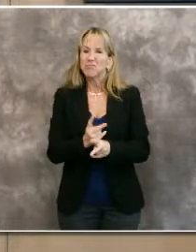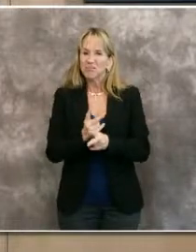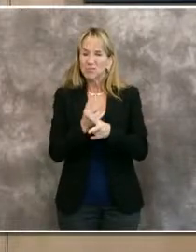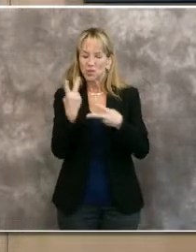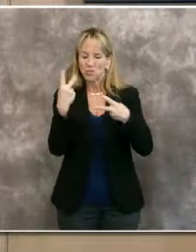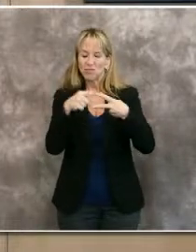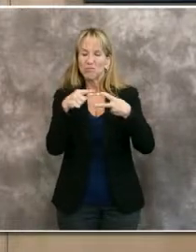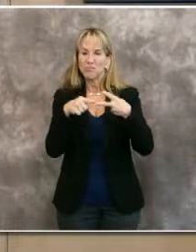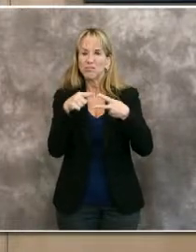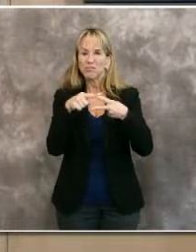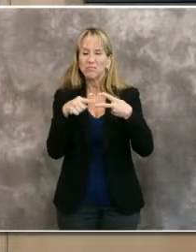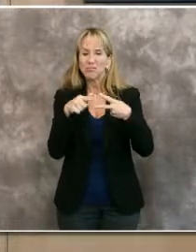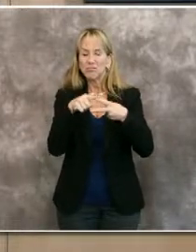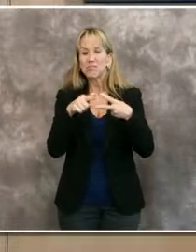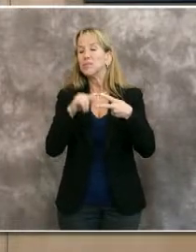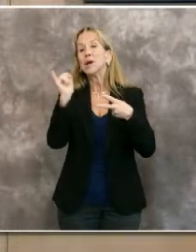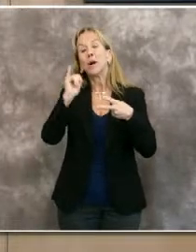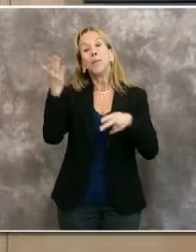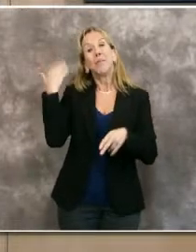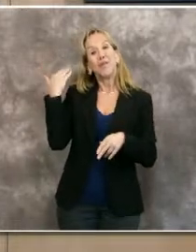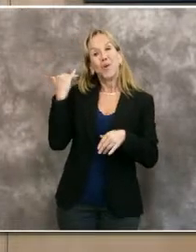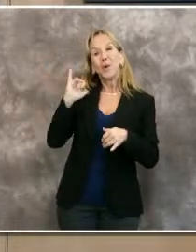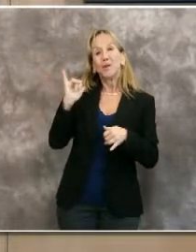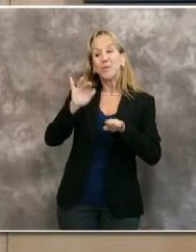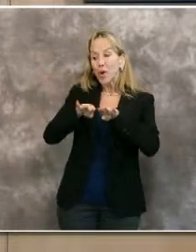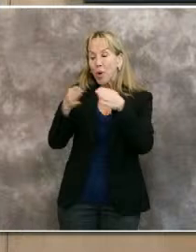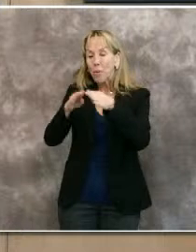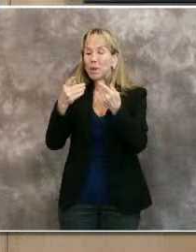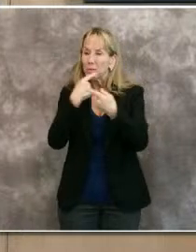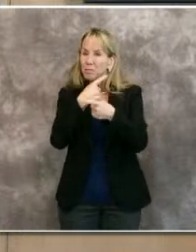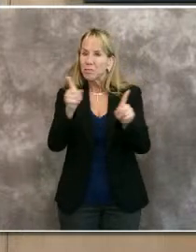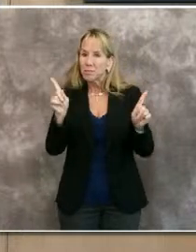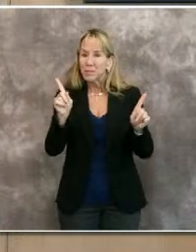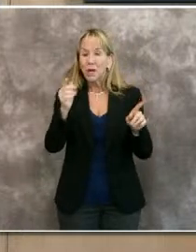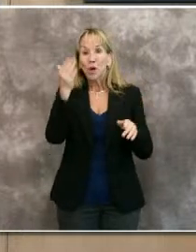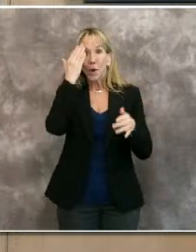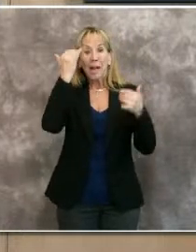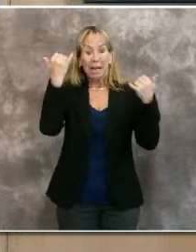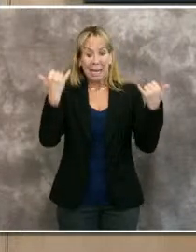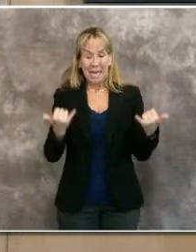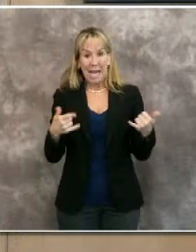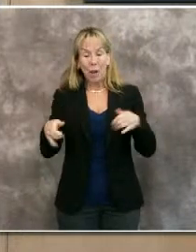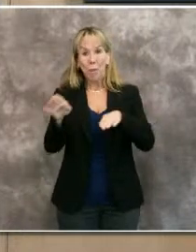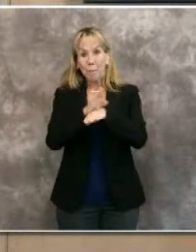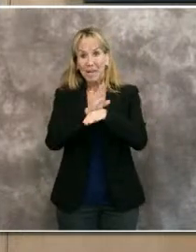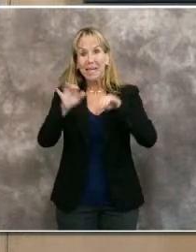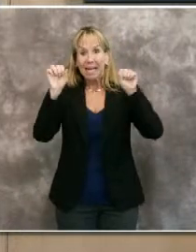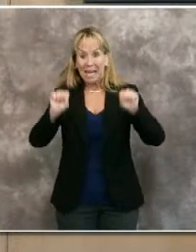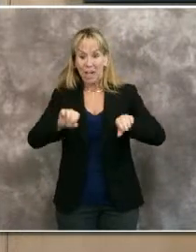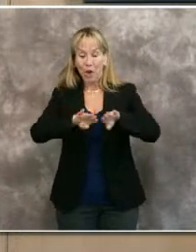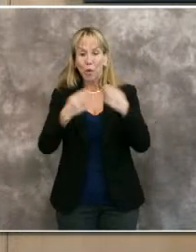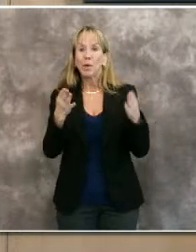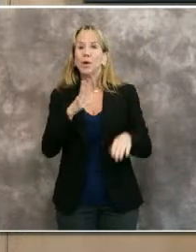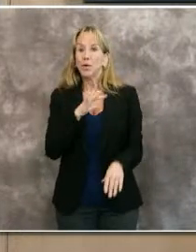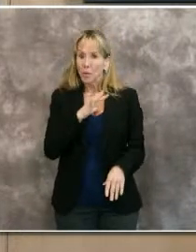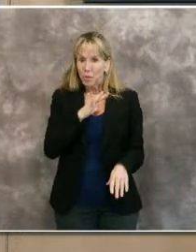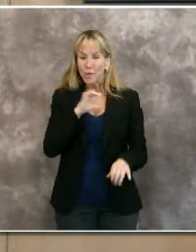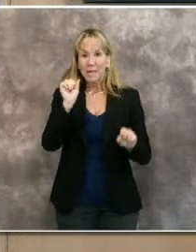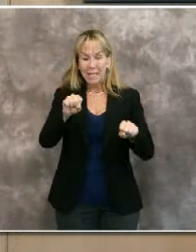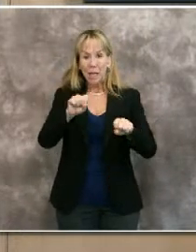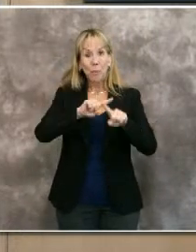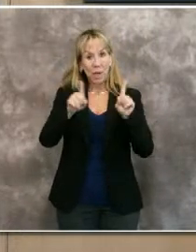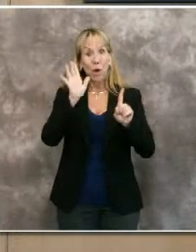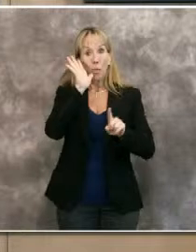have said when announcing previous openings, the fact that these businesses can reopen next week doesn't mean that